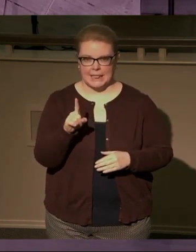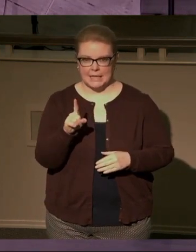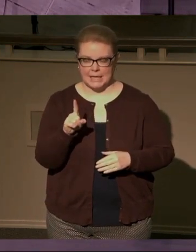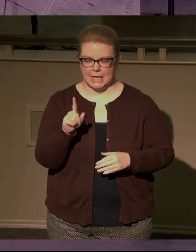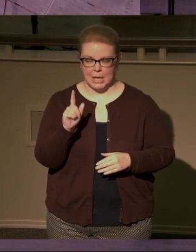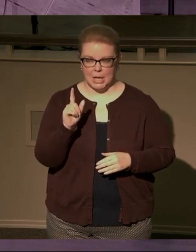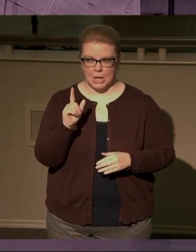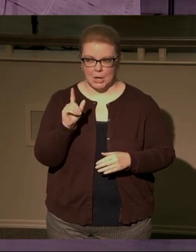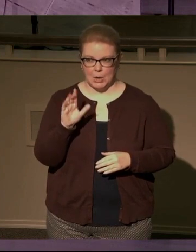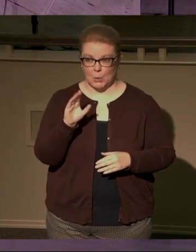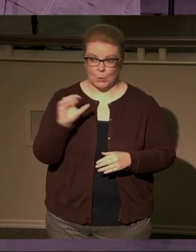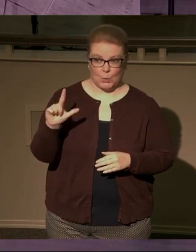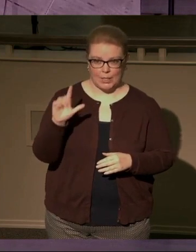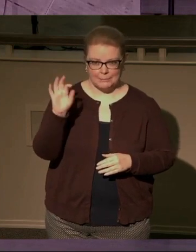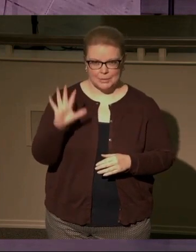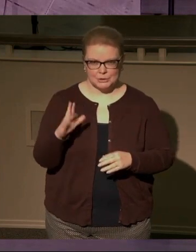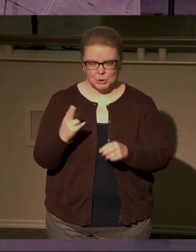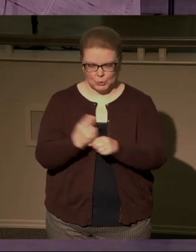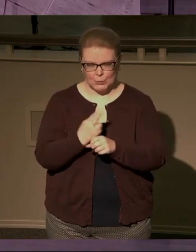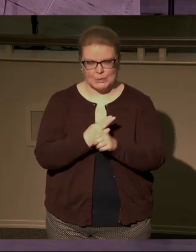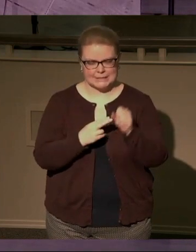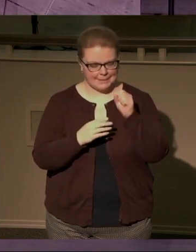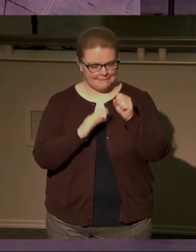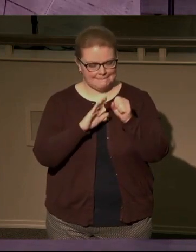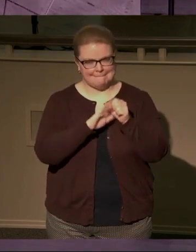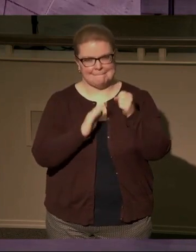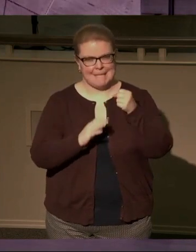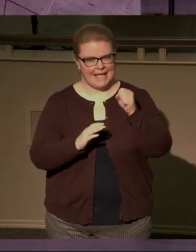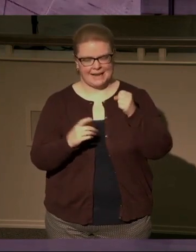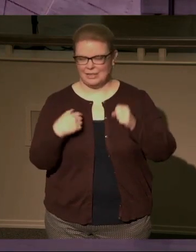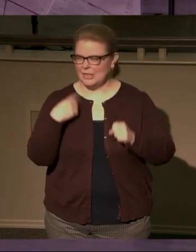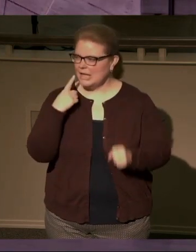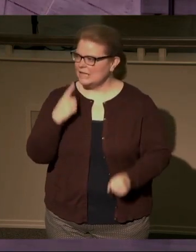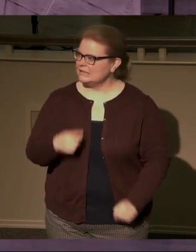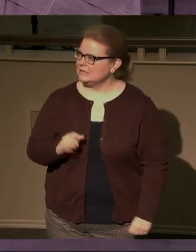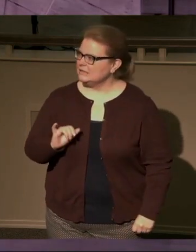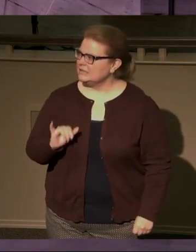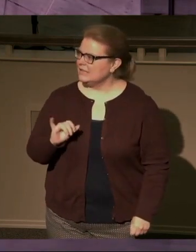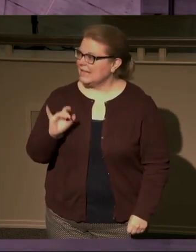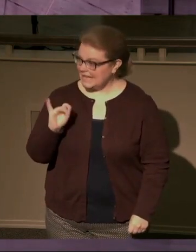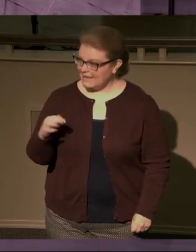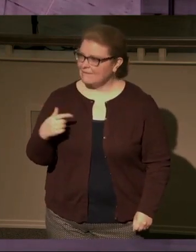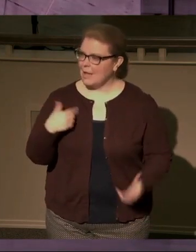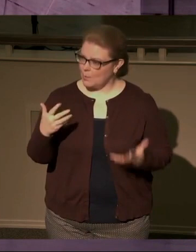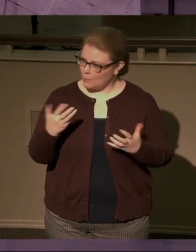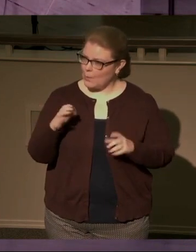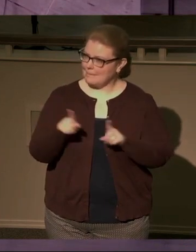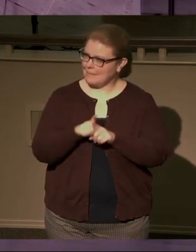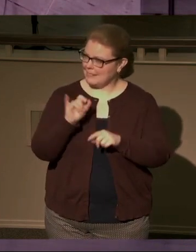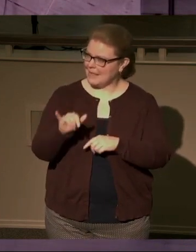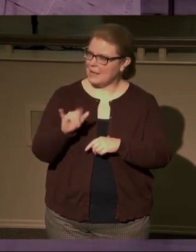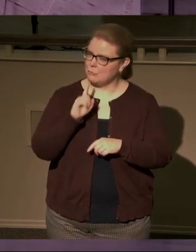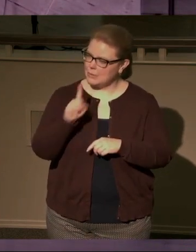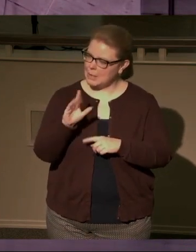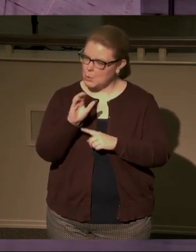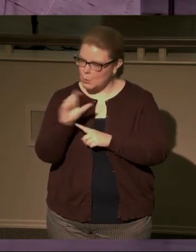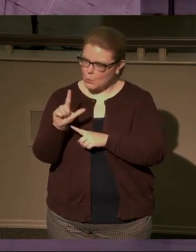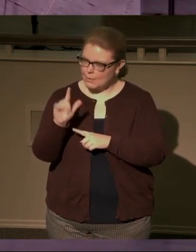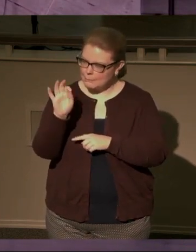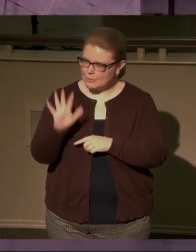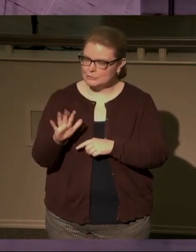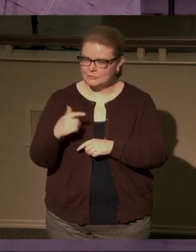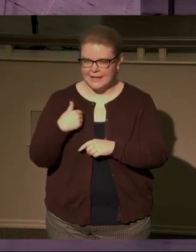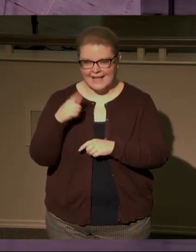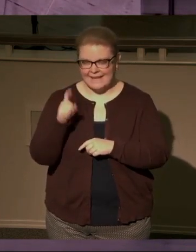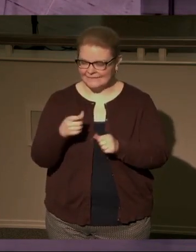handheld mic. And I thought, you know, if I want to be like a really cool preacher, then I'm going to have to get with the